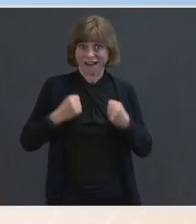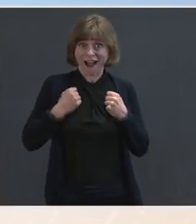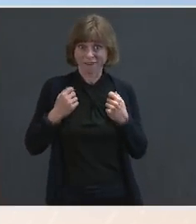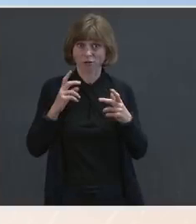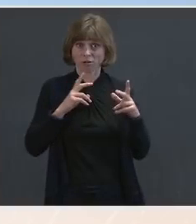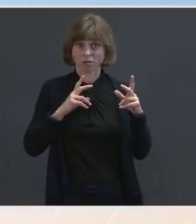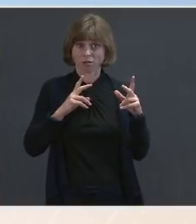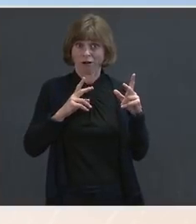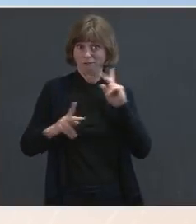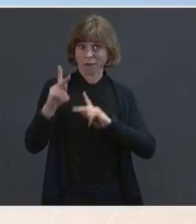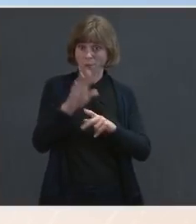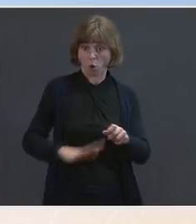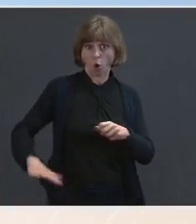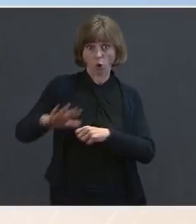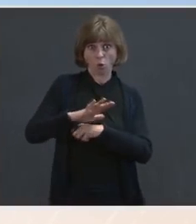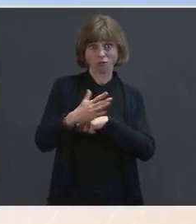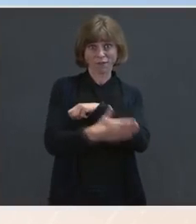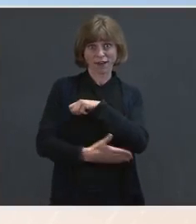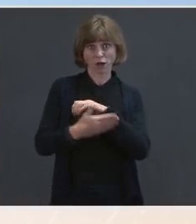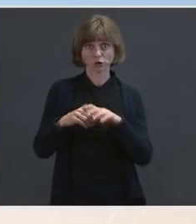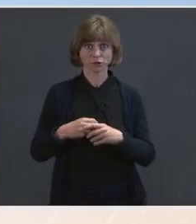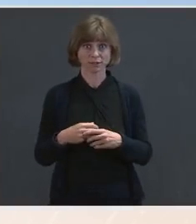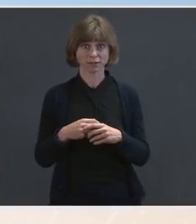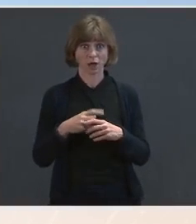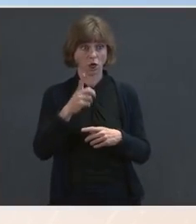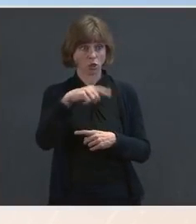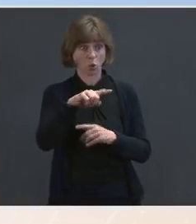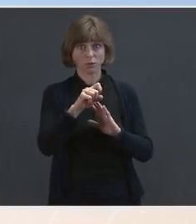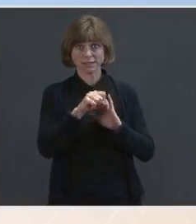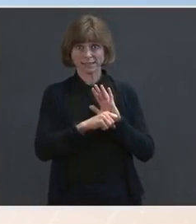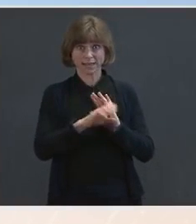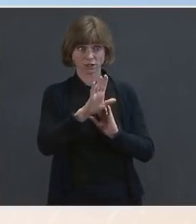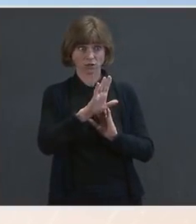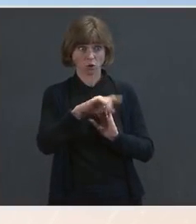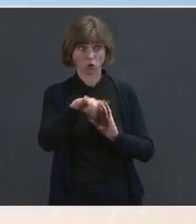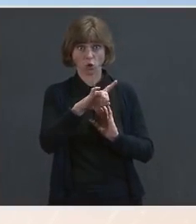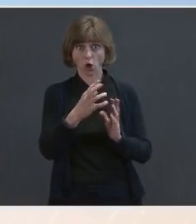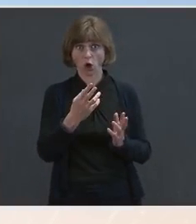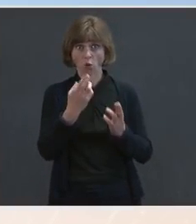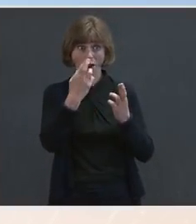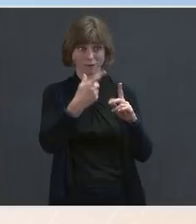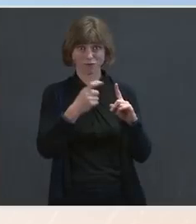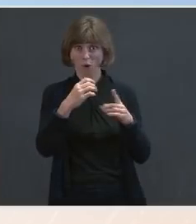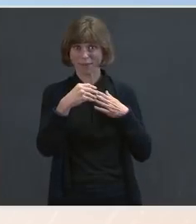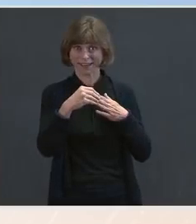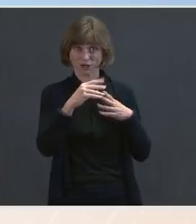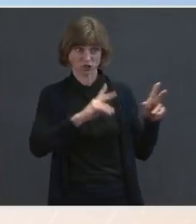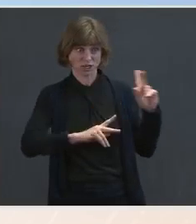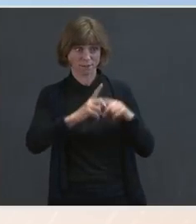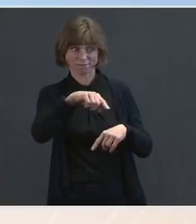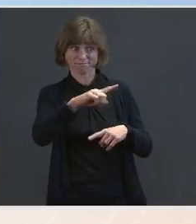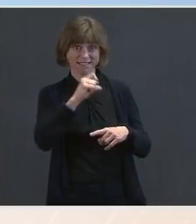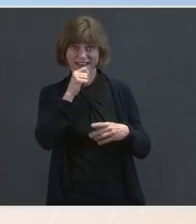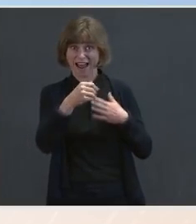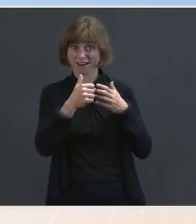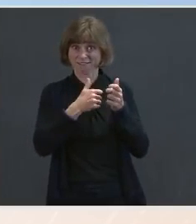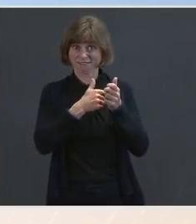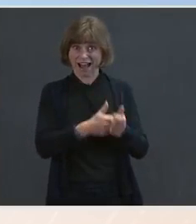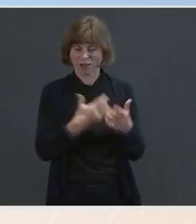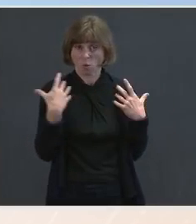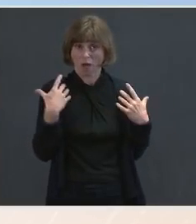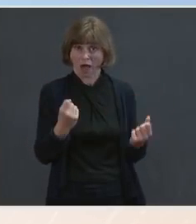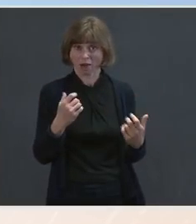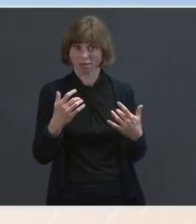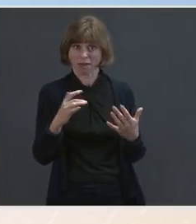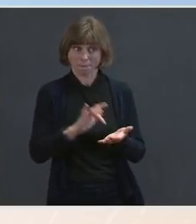states where the guidelines are not, or where the recommendations from leadership is not following health and medical guidelines, we have concerns